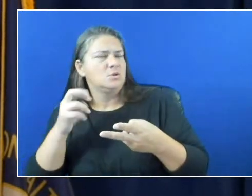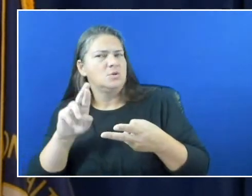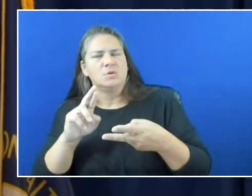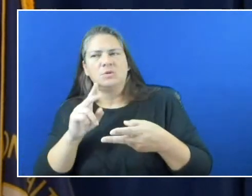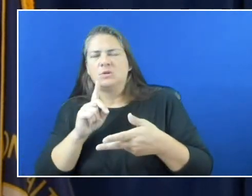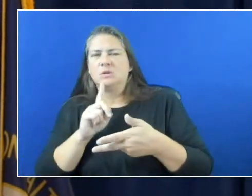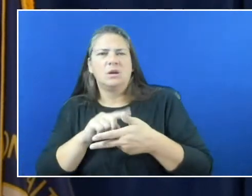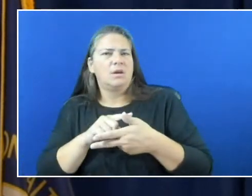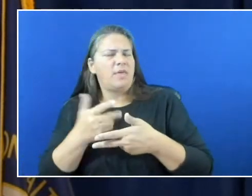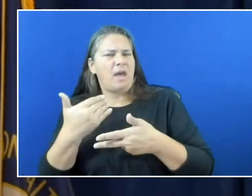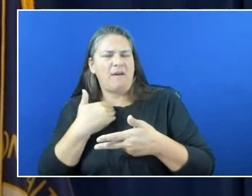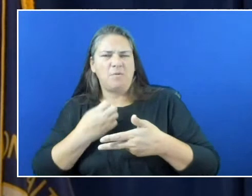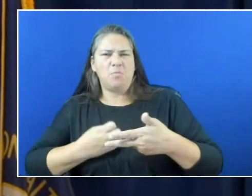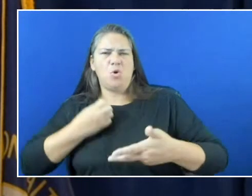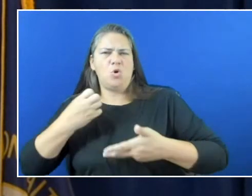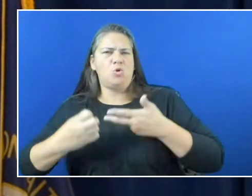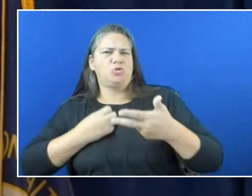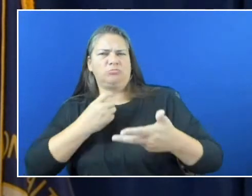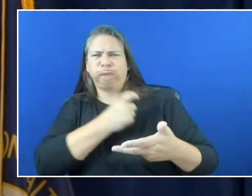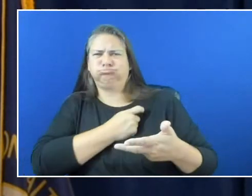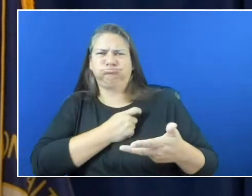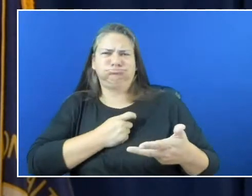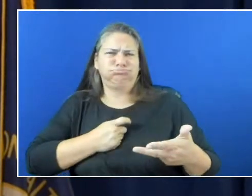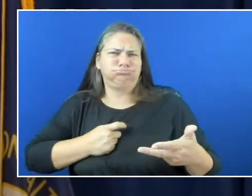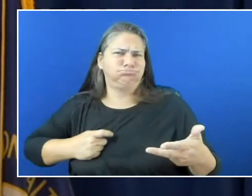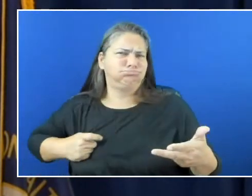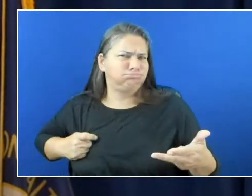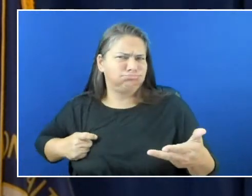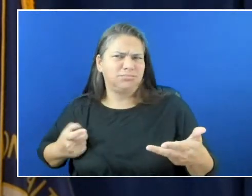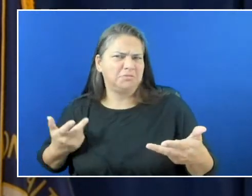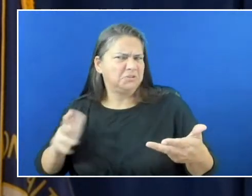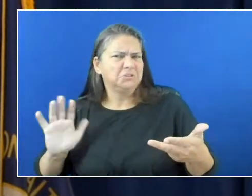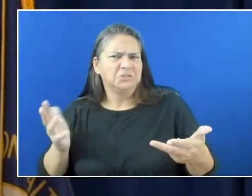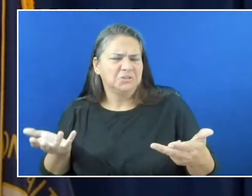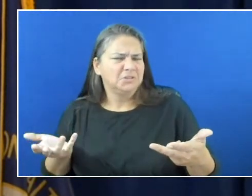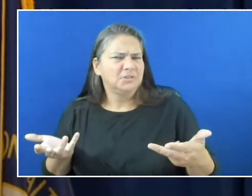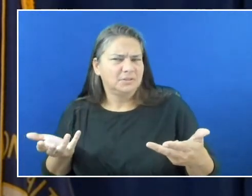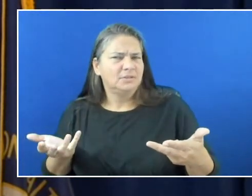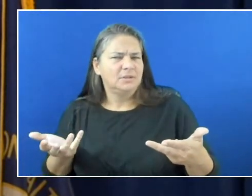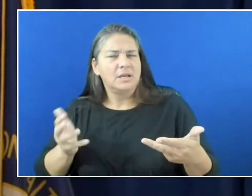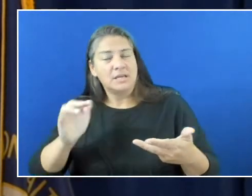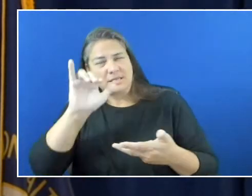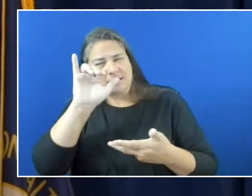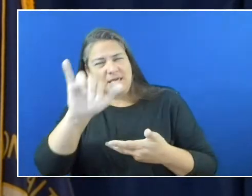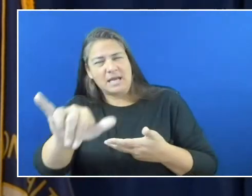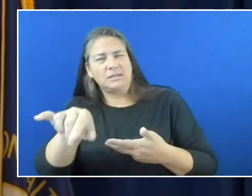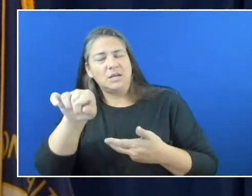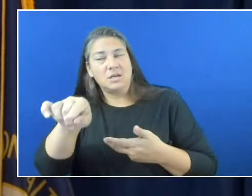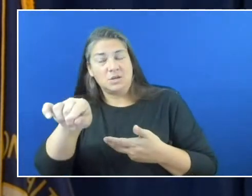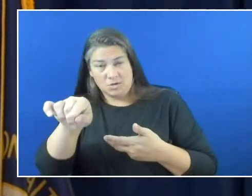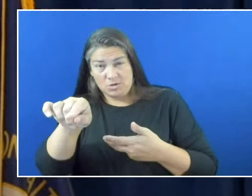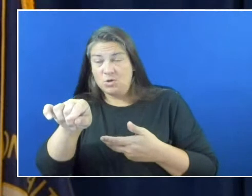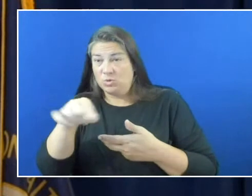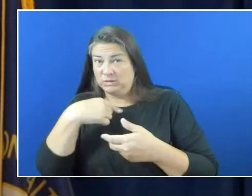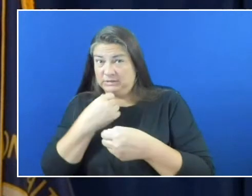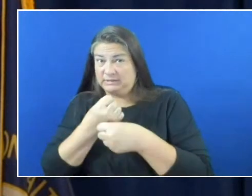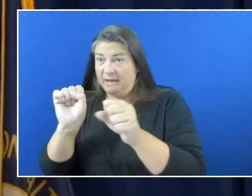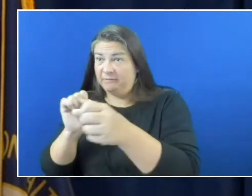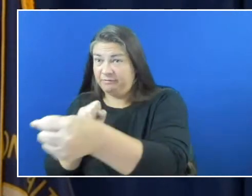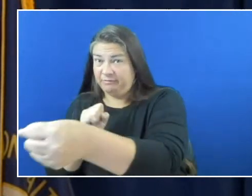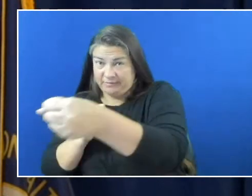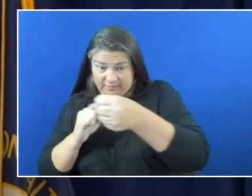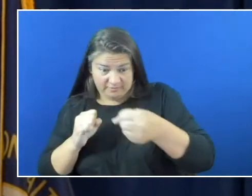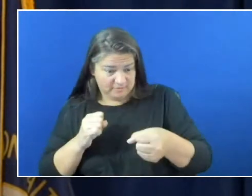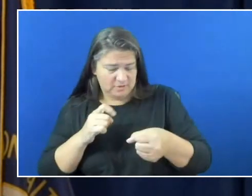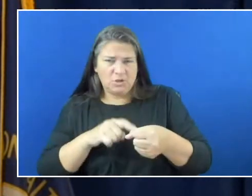emotionally scarred. This is where another very important aspect of this initiative comes into play: